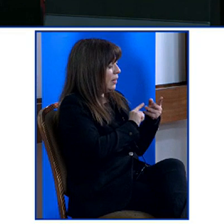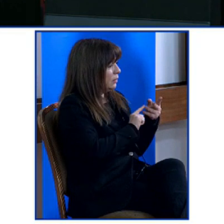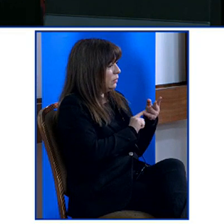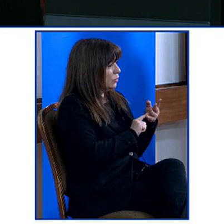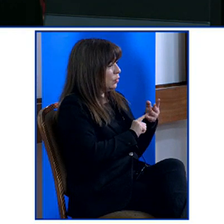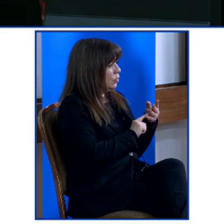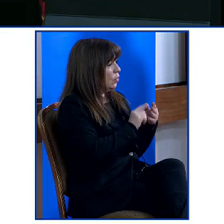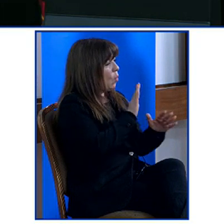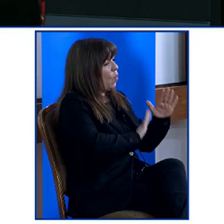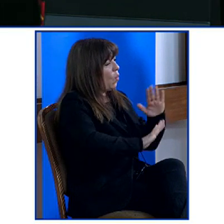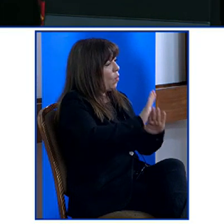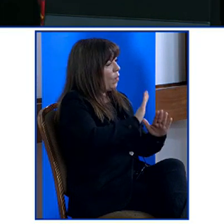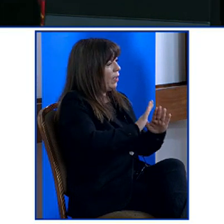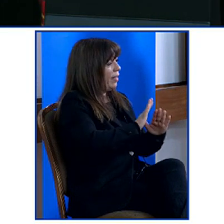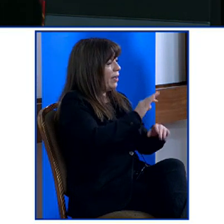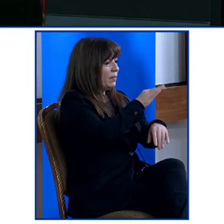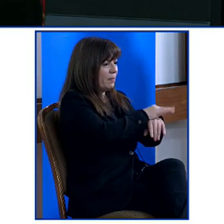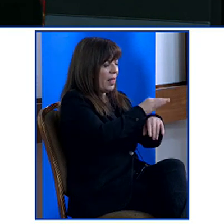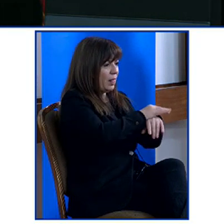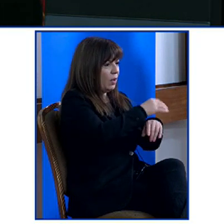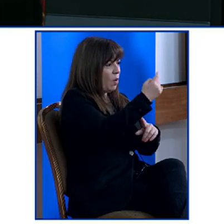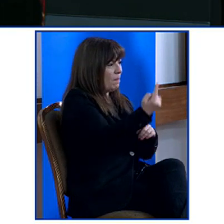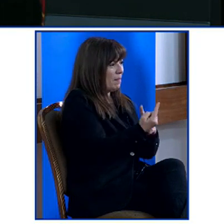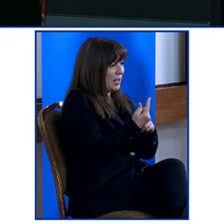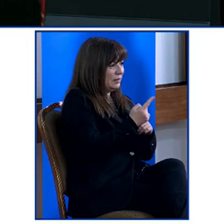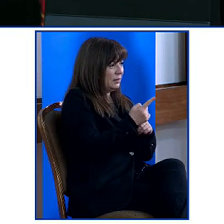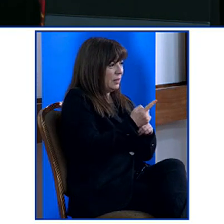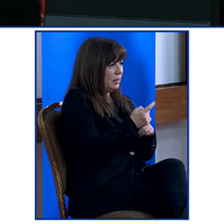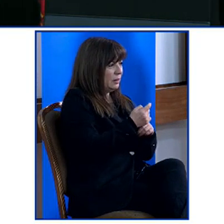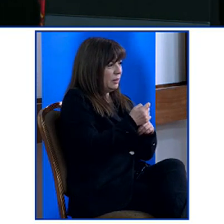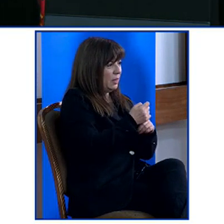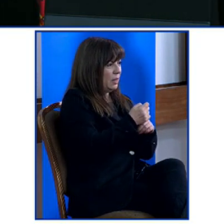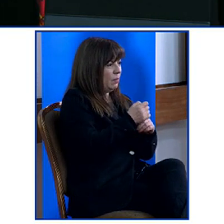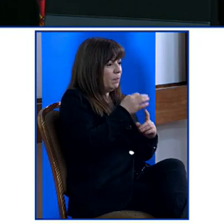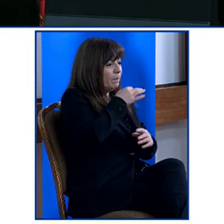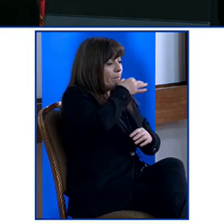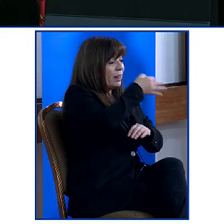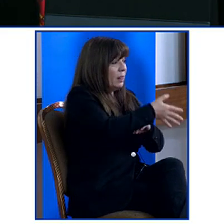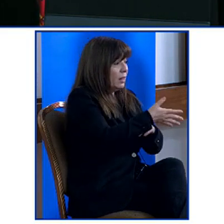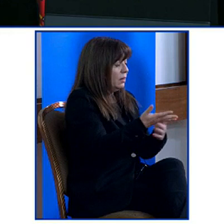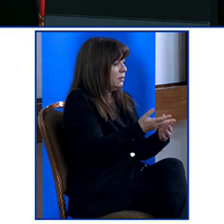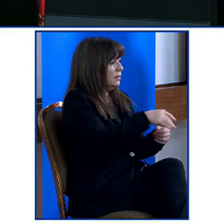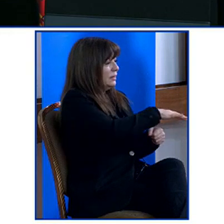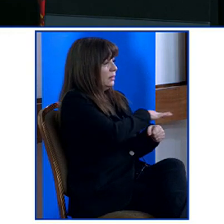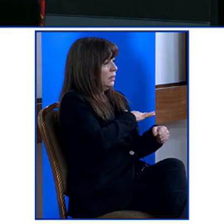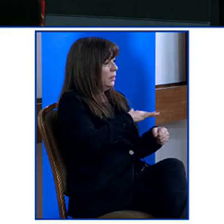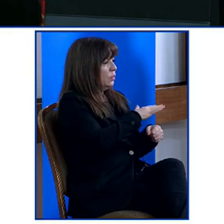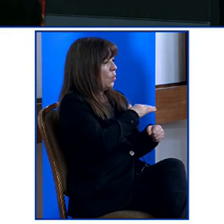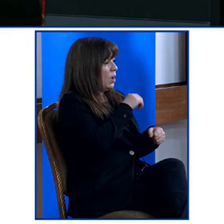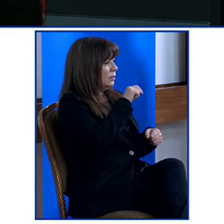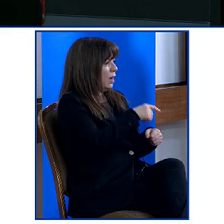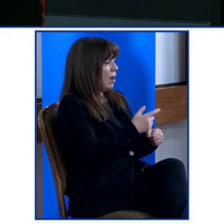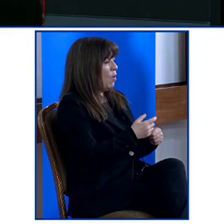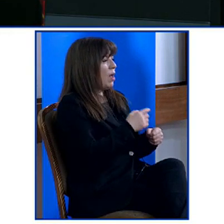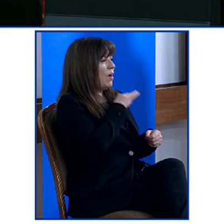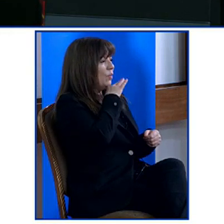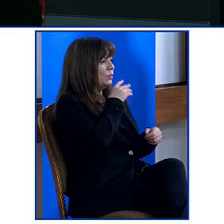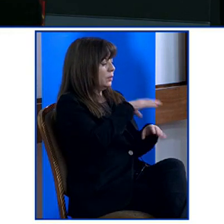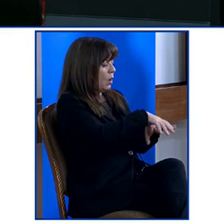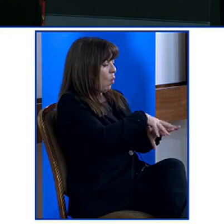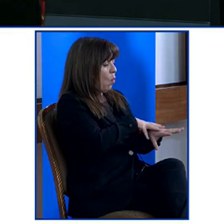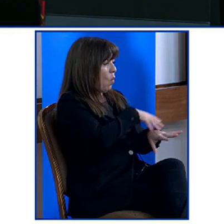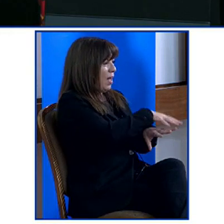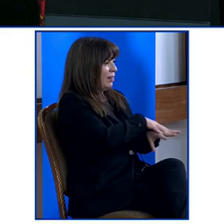disease. So we're in a situation now where in many cases people are using gloves and masks where they're actually not necessary. So